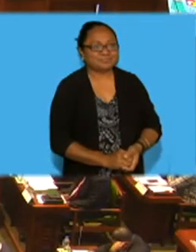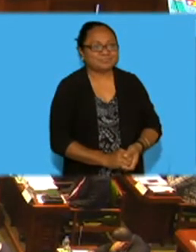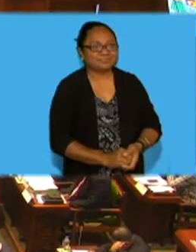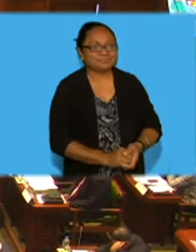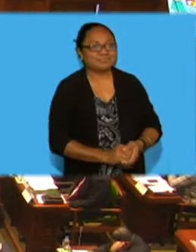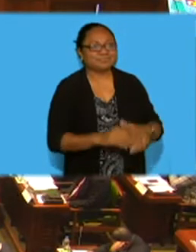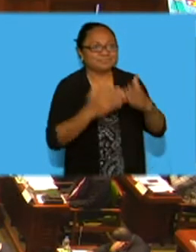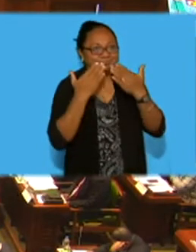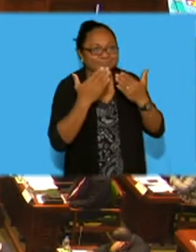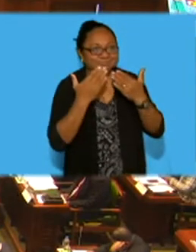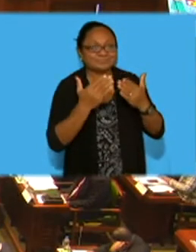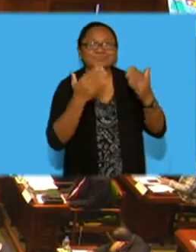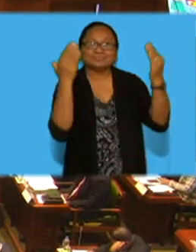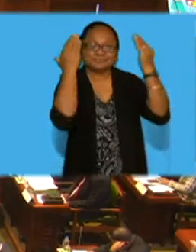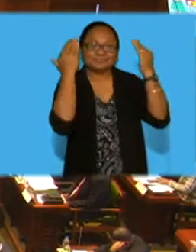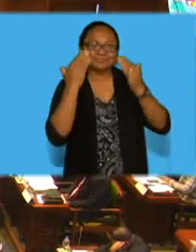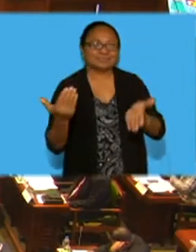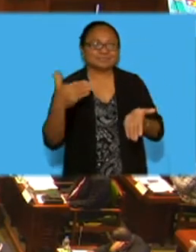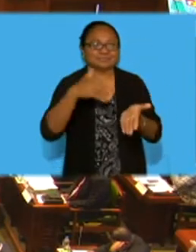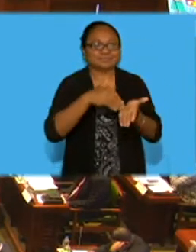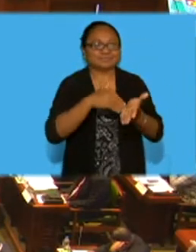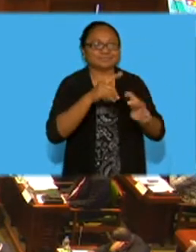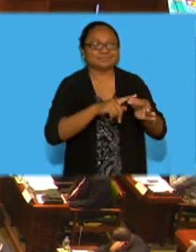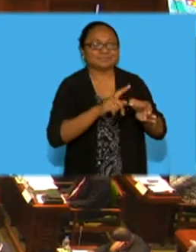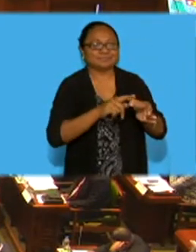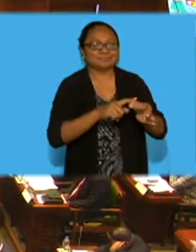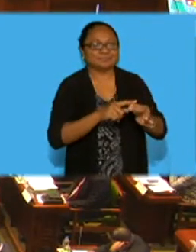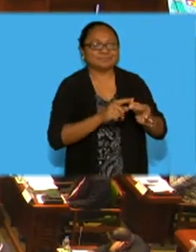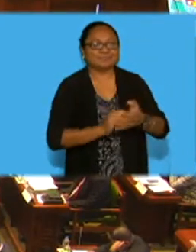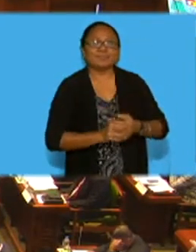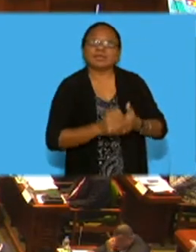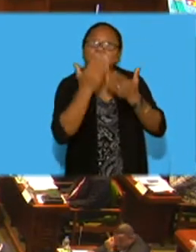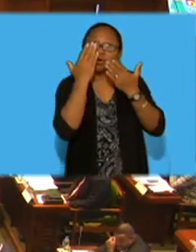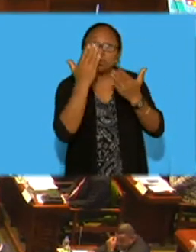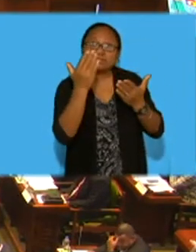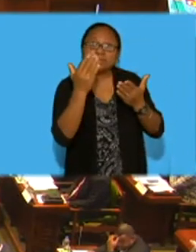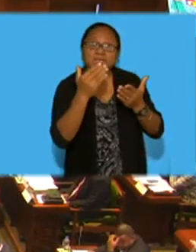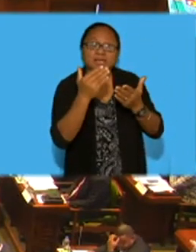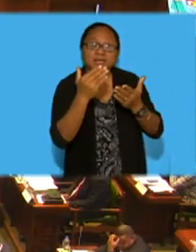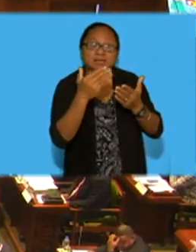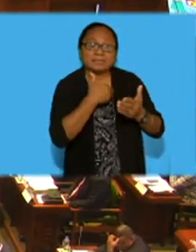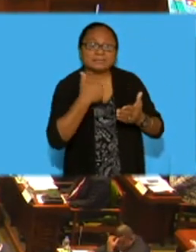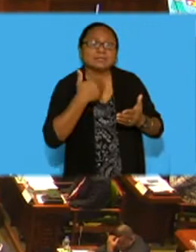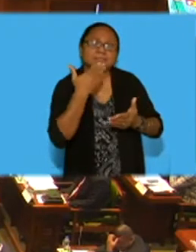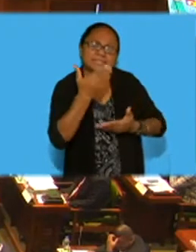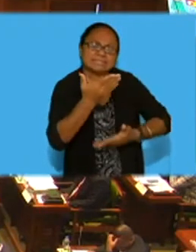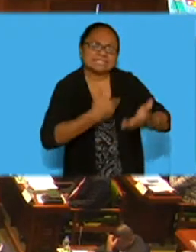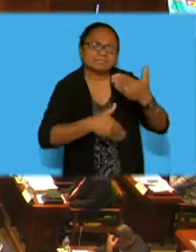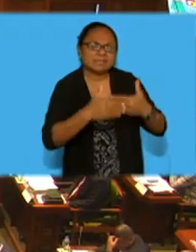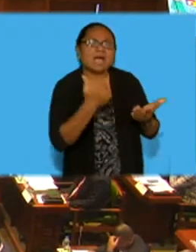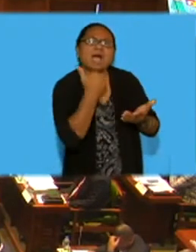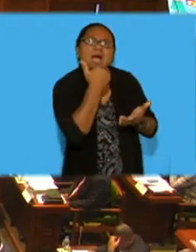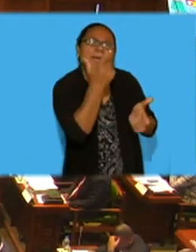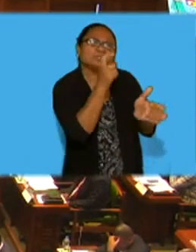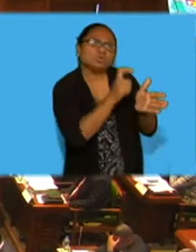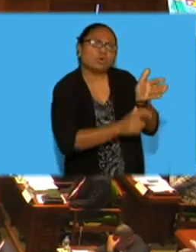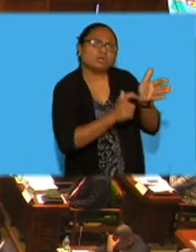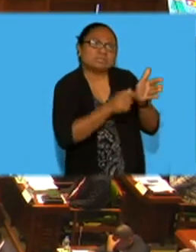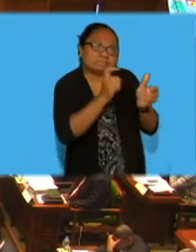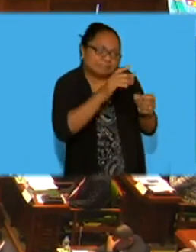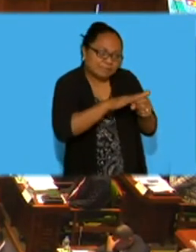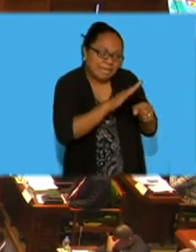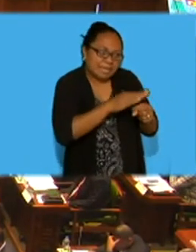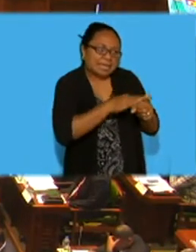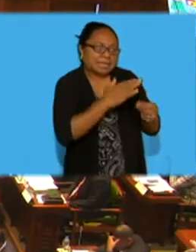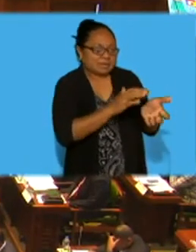Thank you, Madam Speaker. Supplementary question. Can the Honourable Minister explain the cost aspect of the Braille